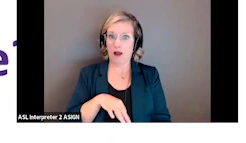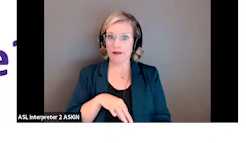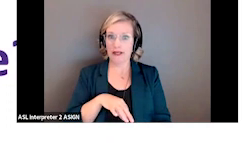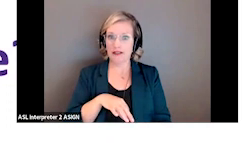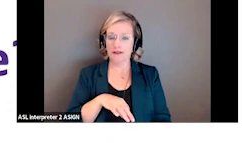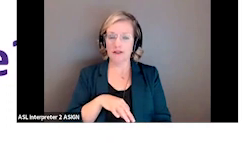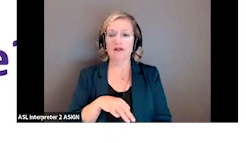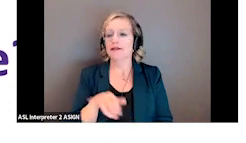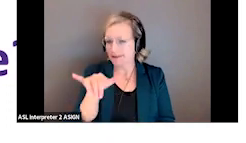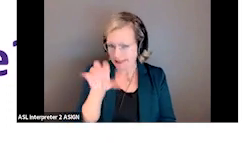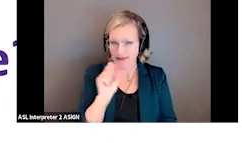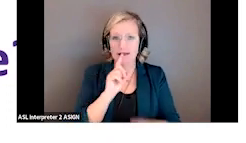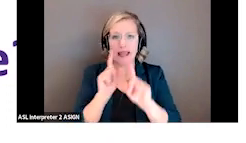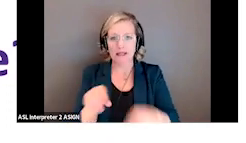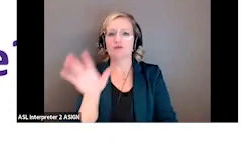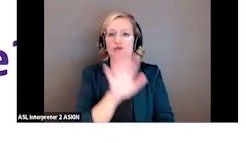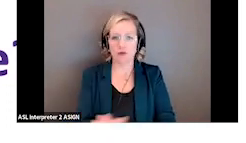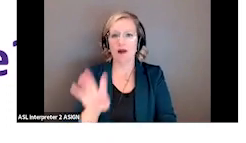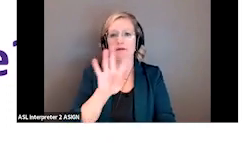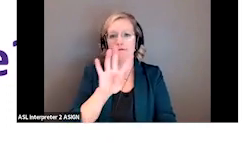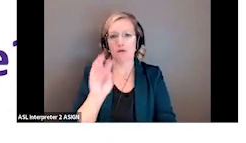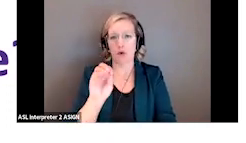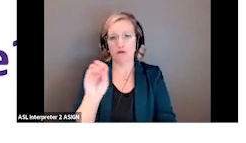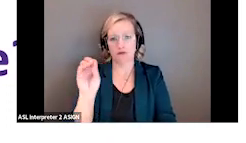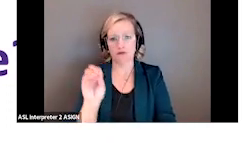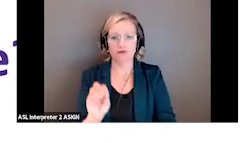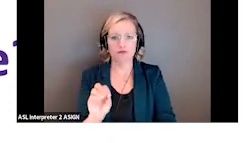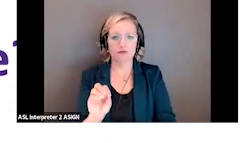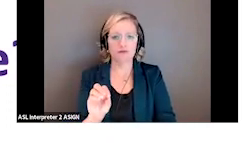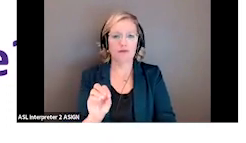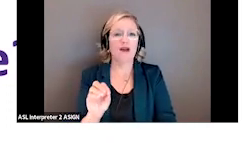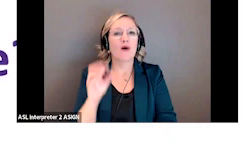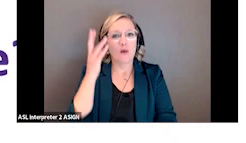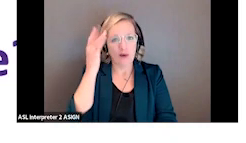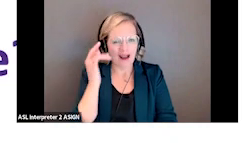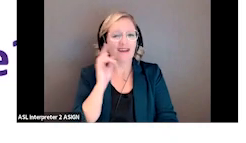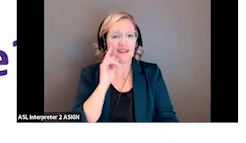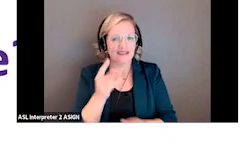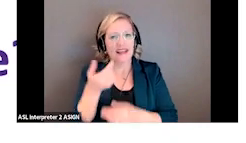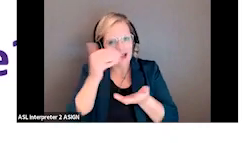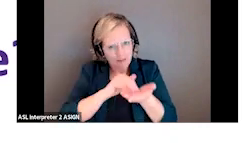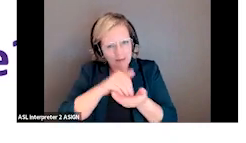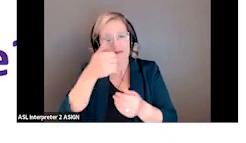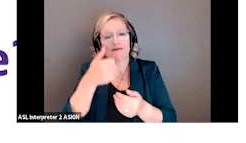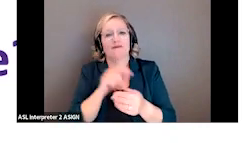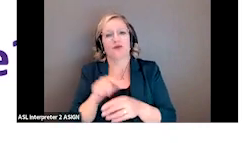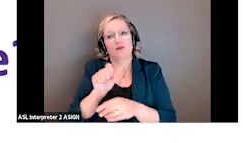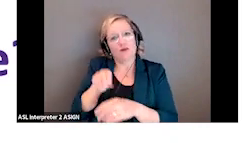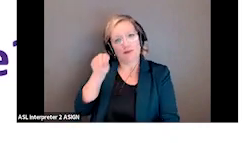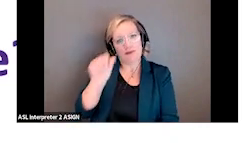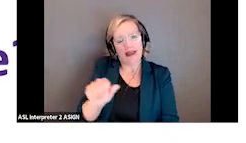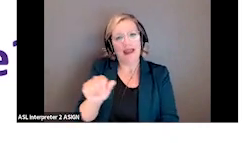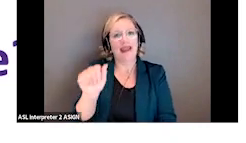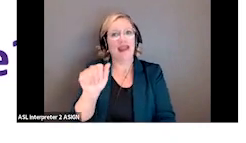spend. And the reason for that is there's all the fees associated with Amazon shipping your product,